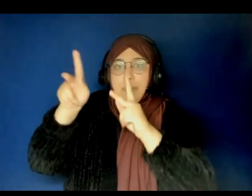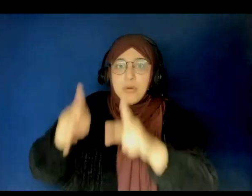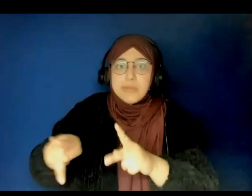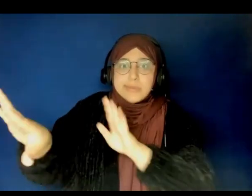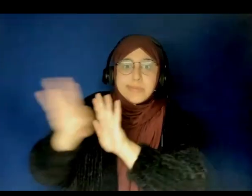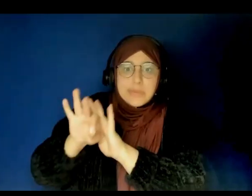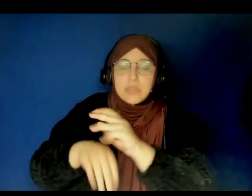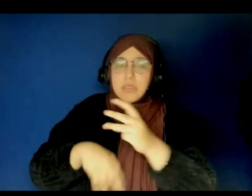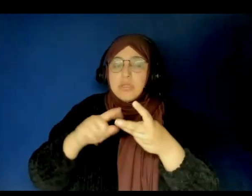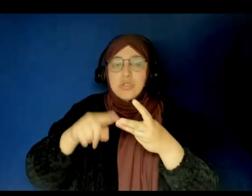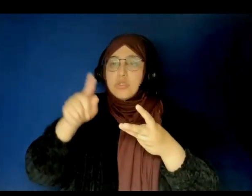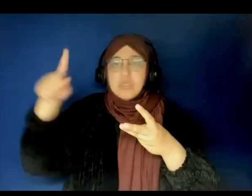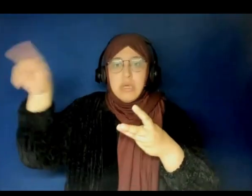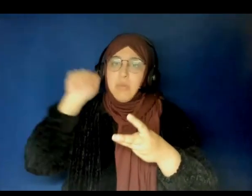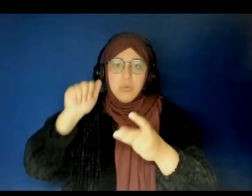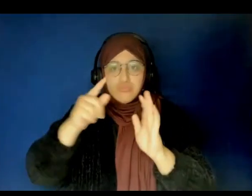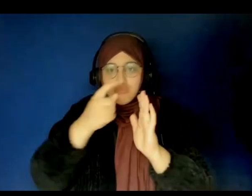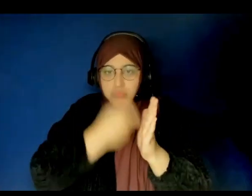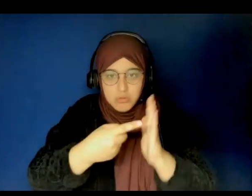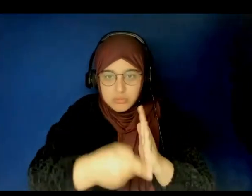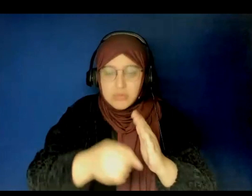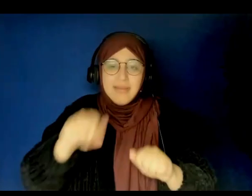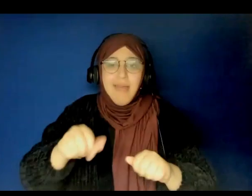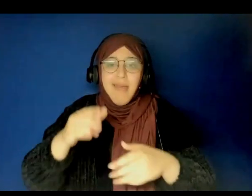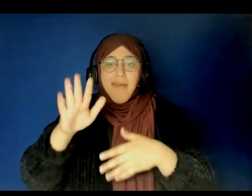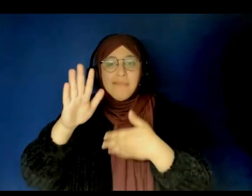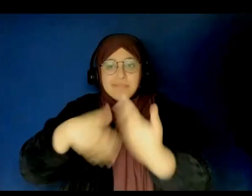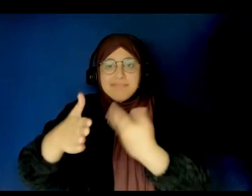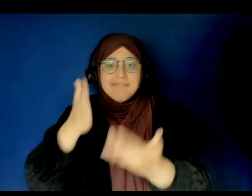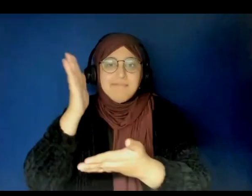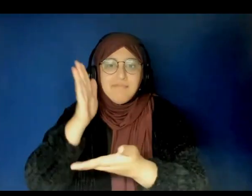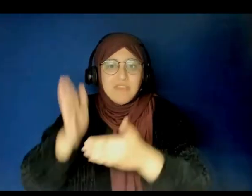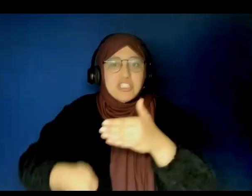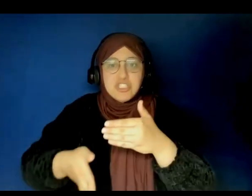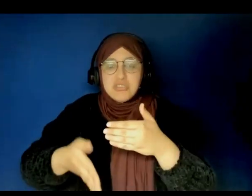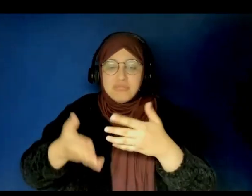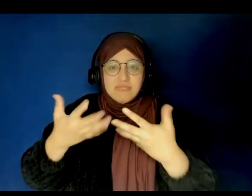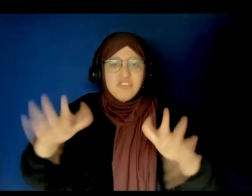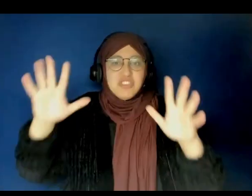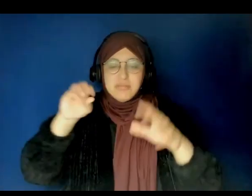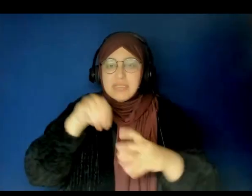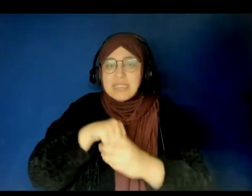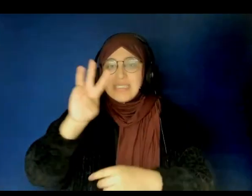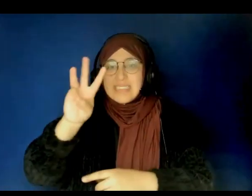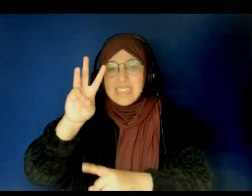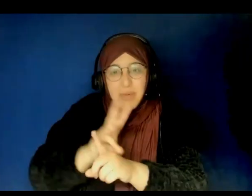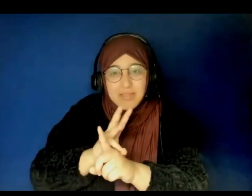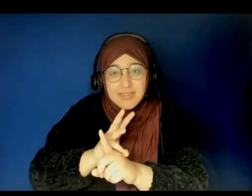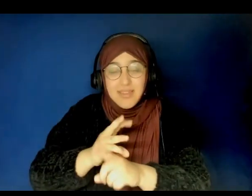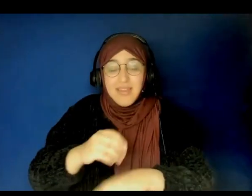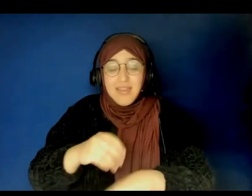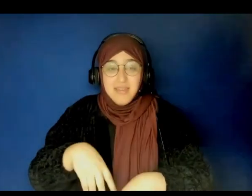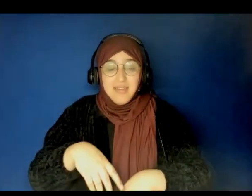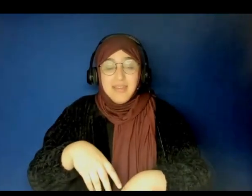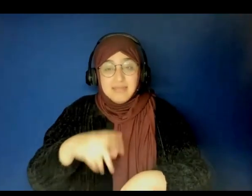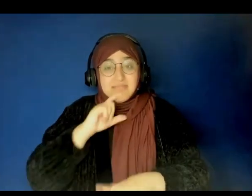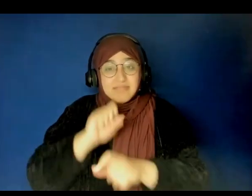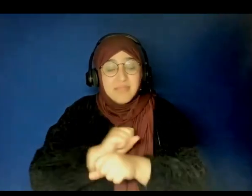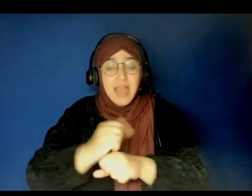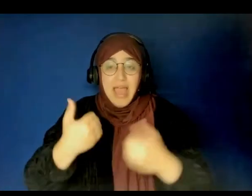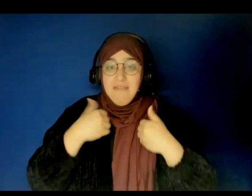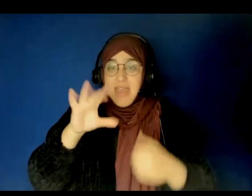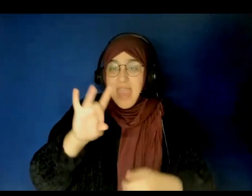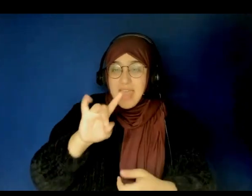can all be wrapped up within 6 months. And depending on state to state, there's anywhere between 8 to 12 steps that you'd